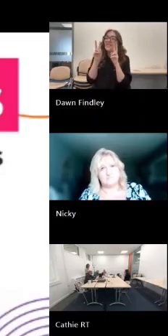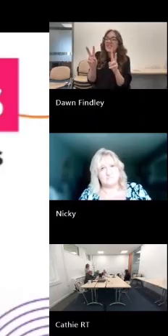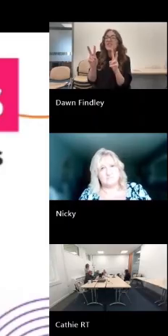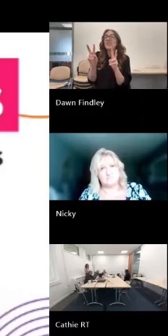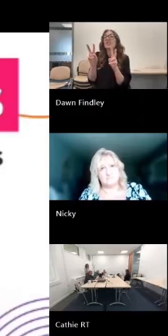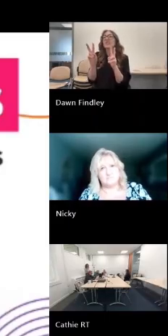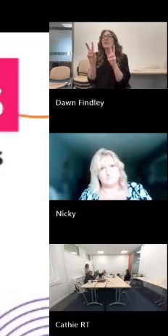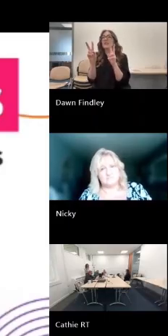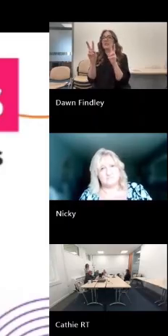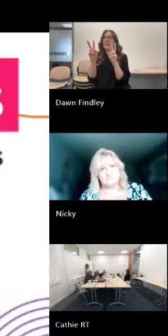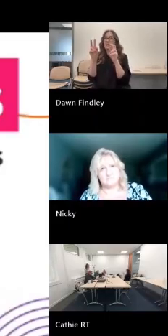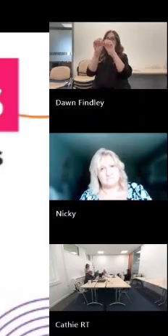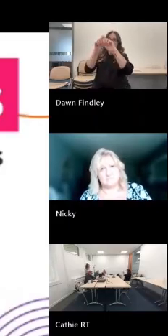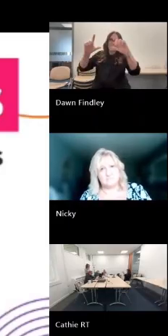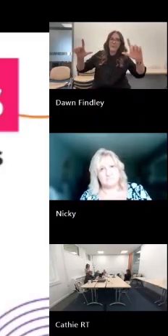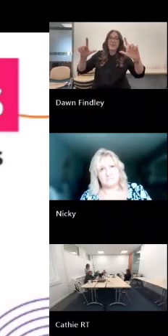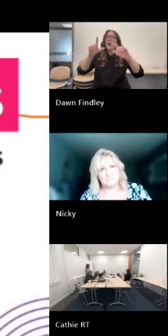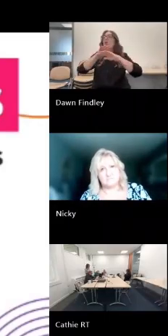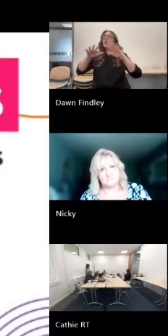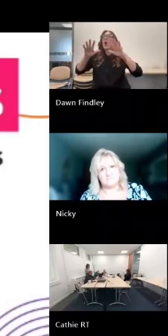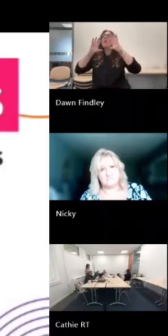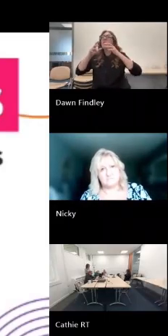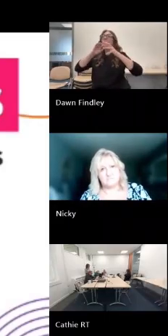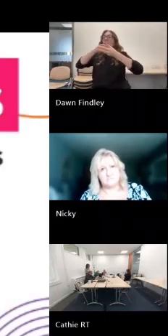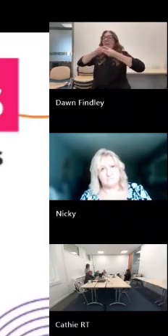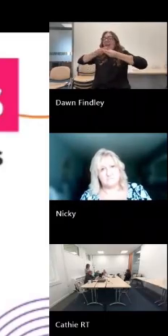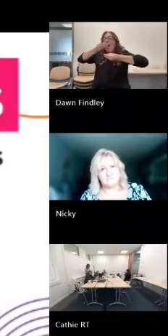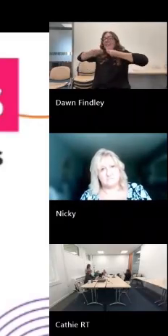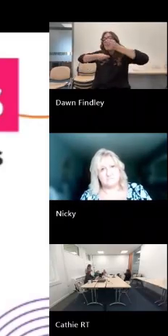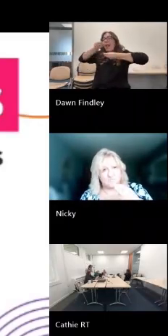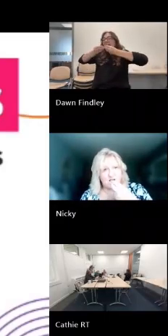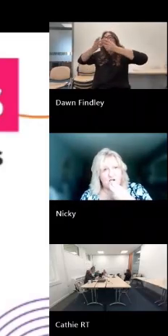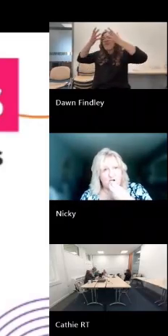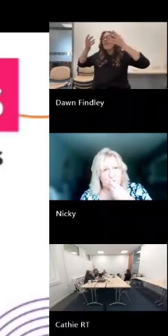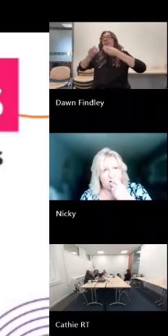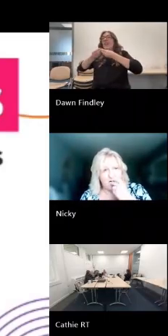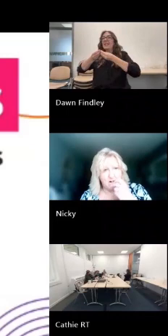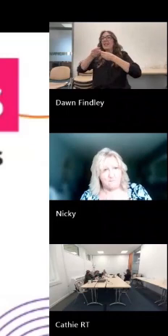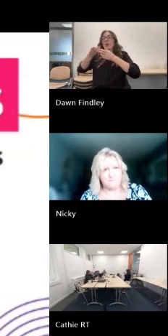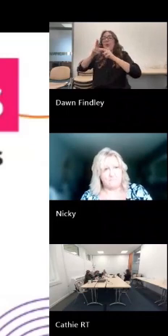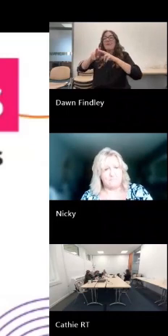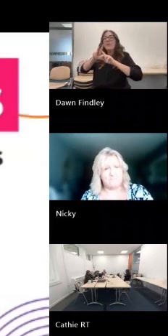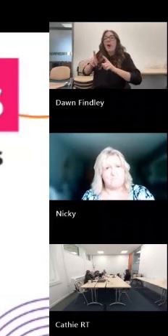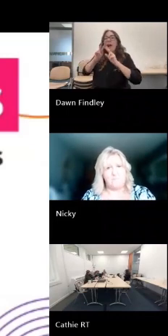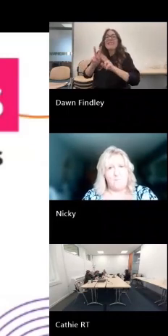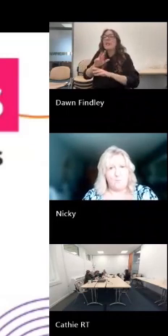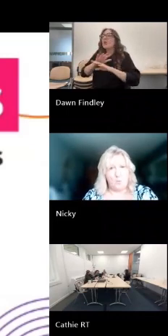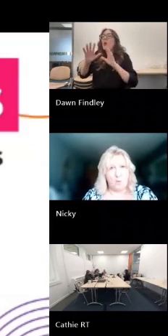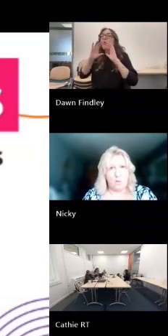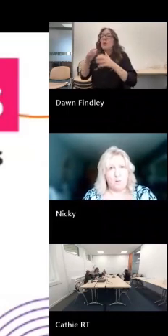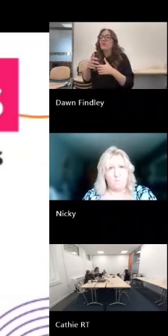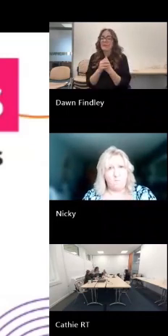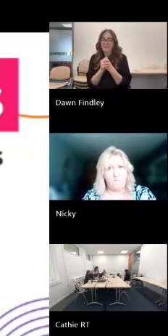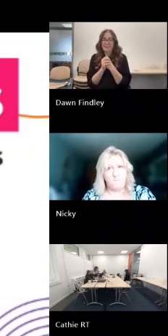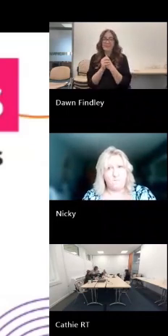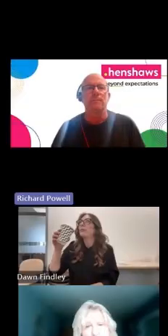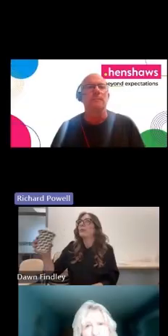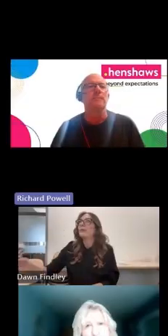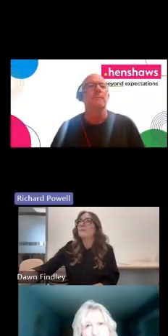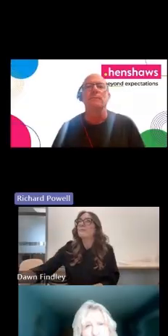that. If not, don't worry, because I'll be telling you exactly where I am tapping. So,